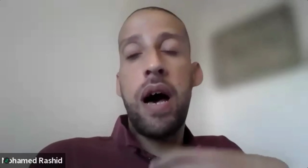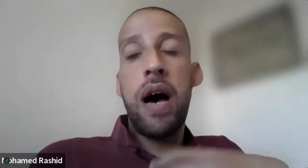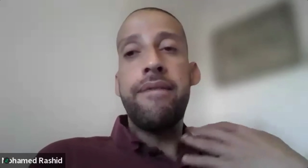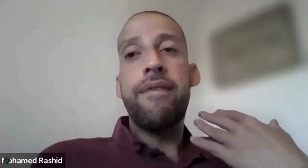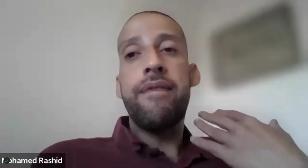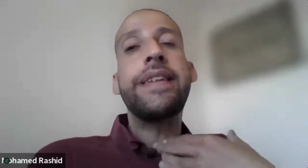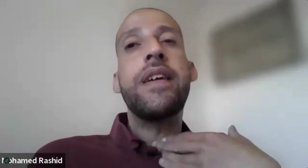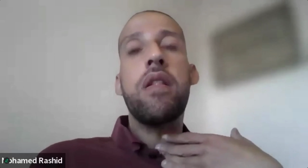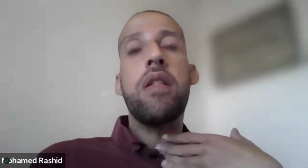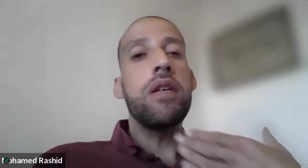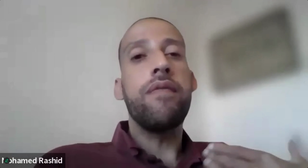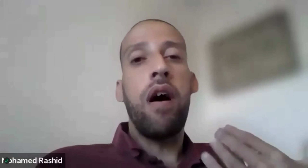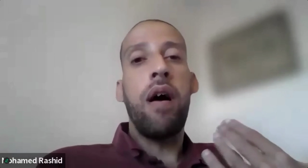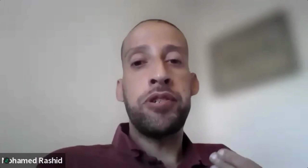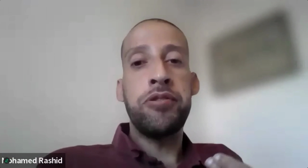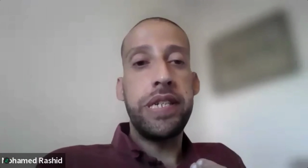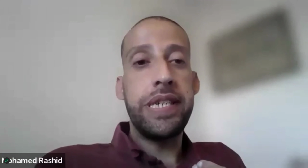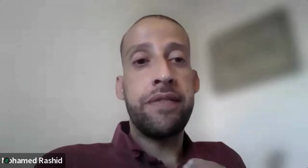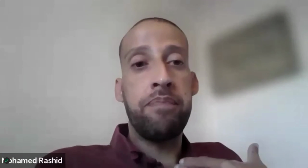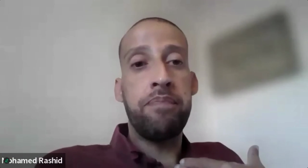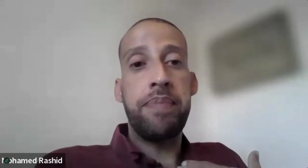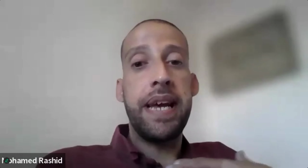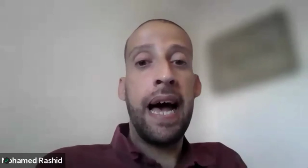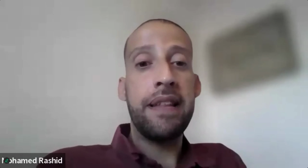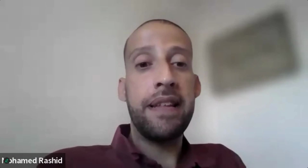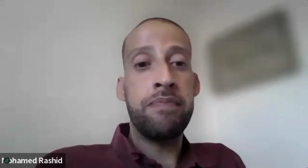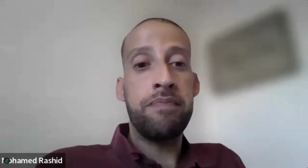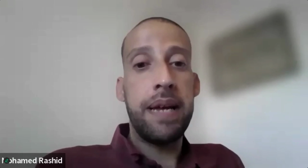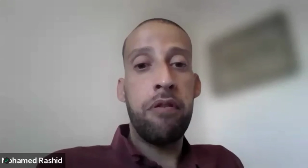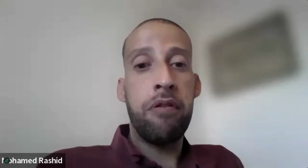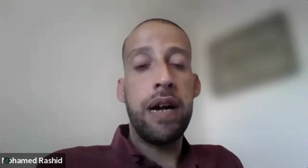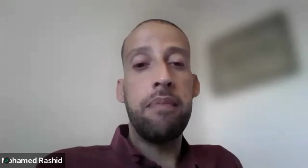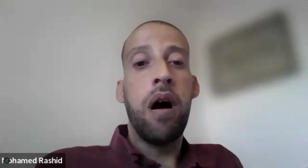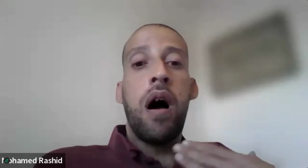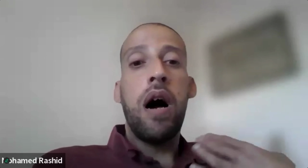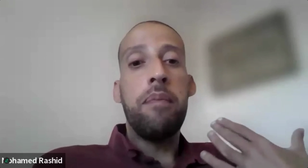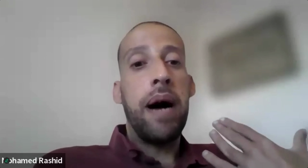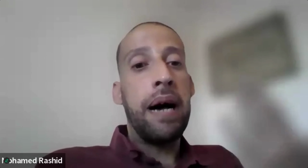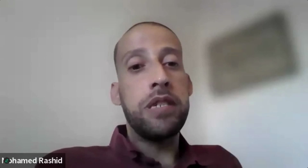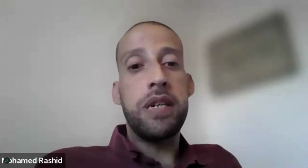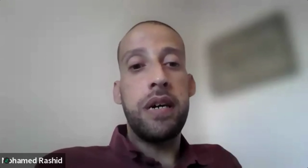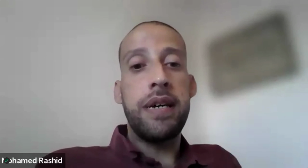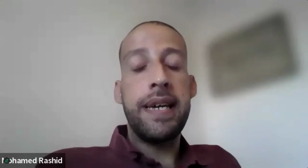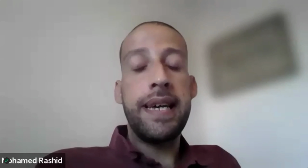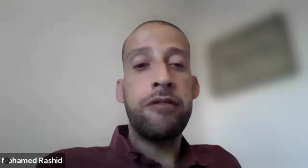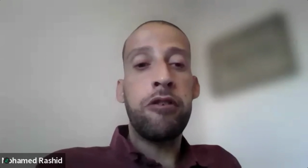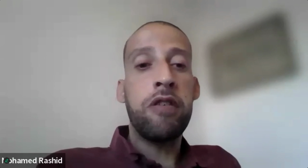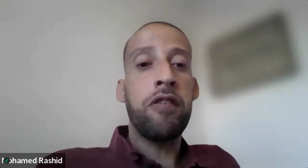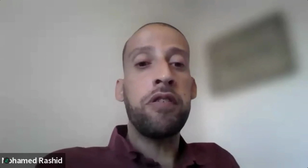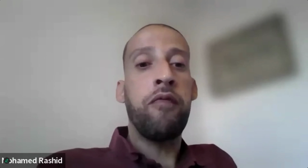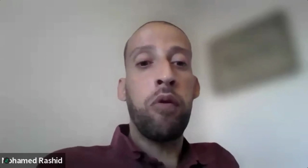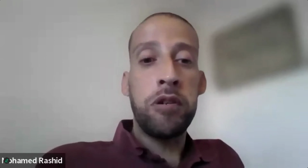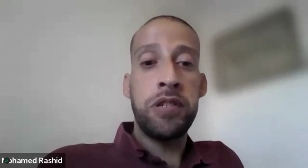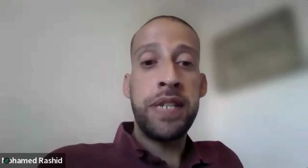I've I've gained a lot of opportunities from being at this day program. I was a